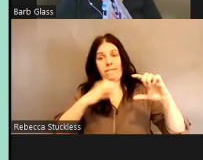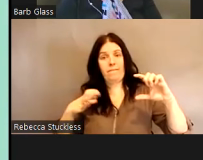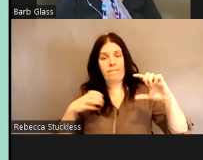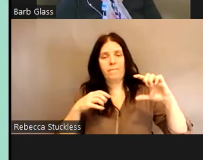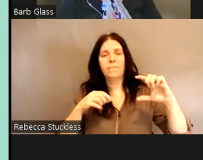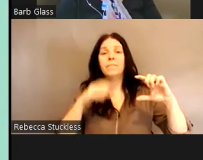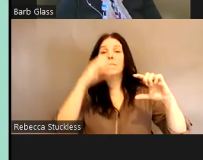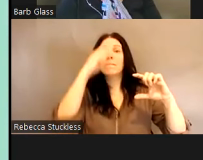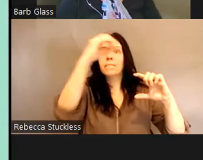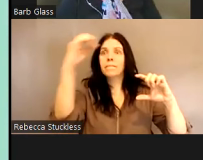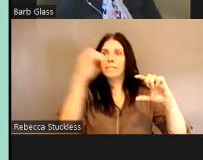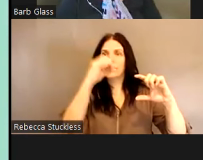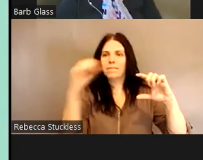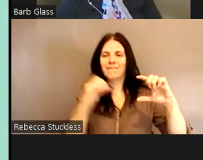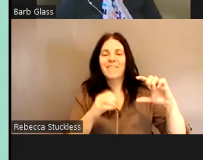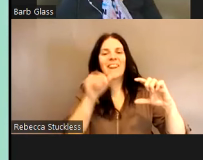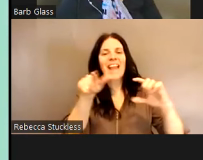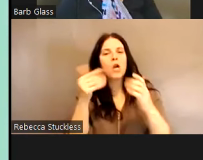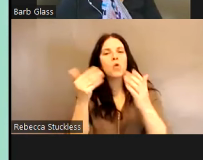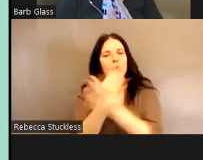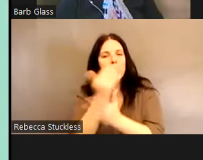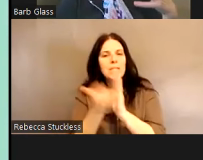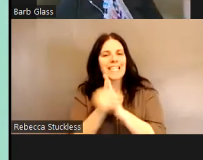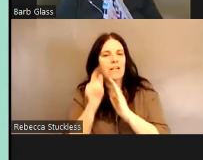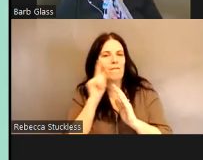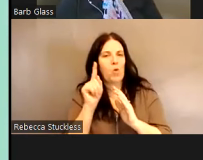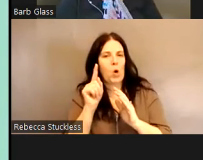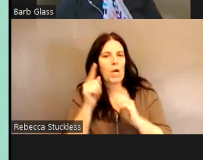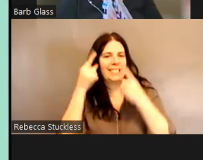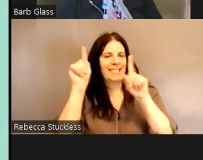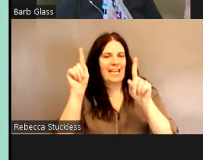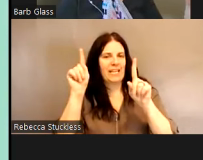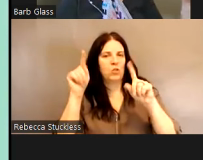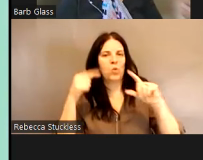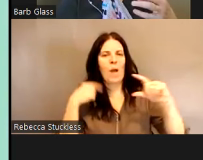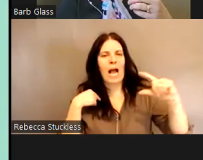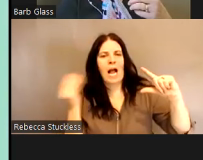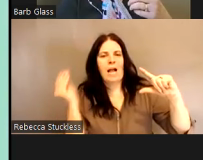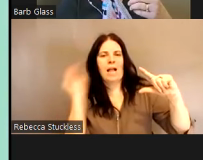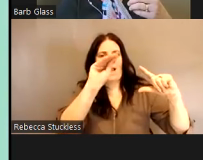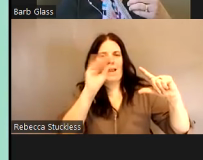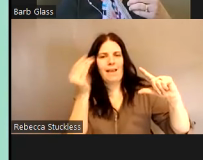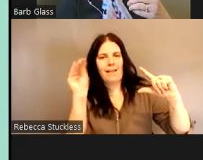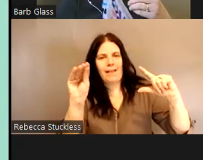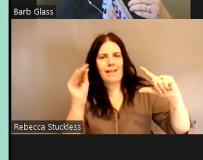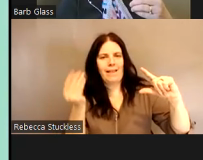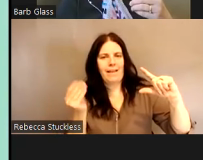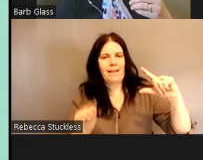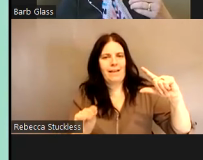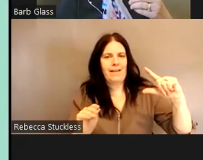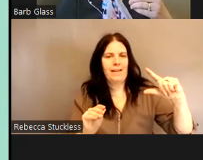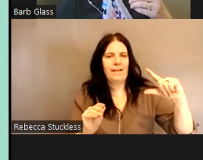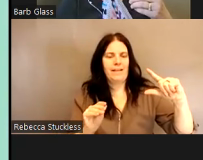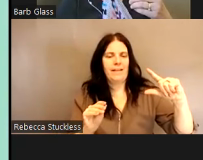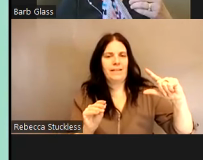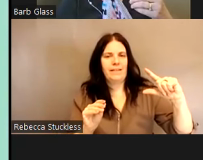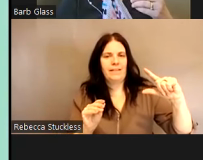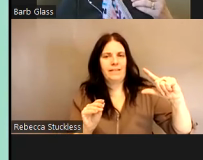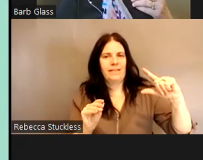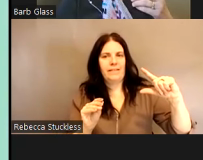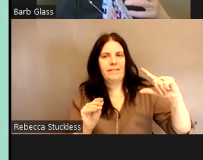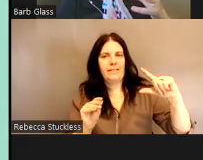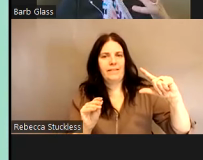new skills for success. So I've just inserted some of the new skills for success into these